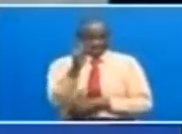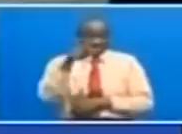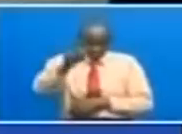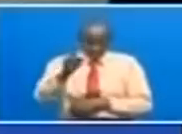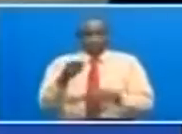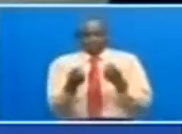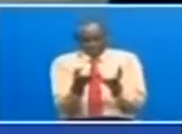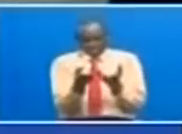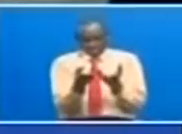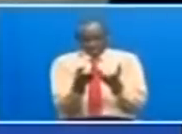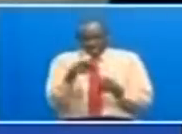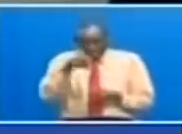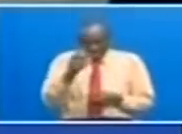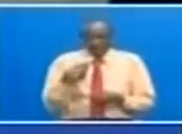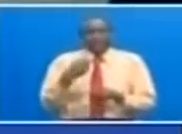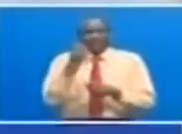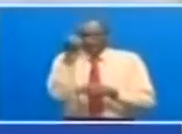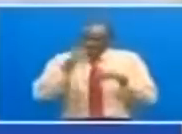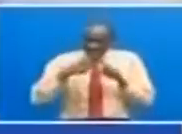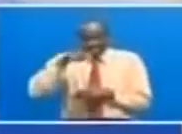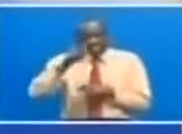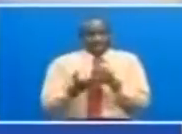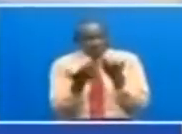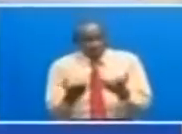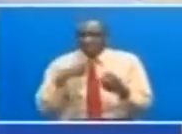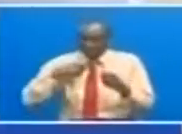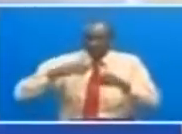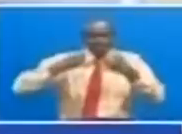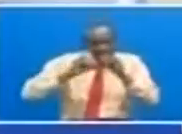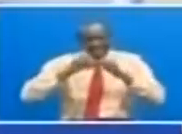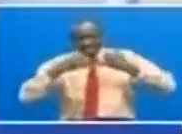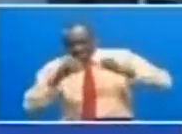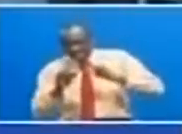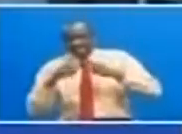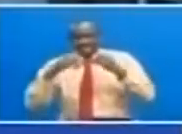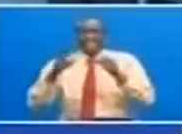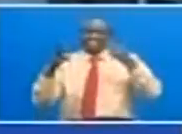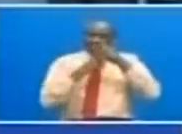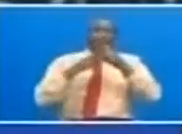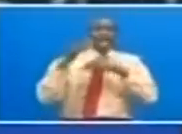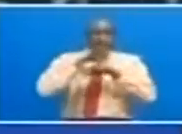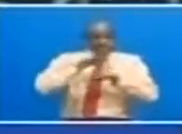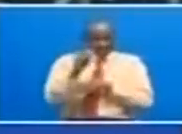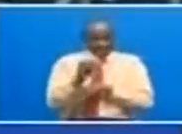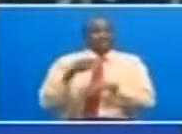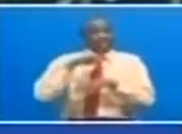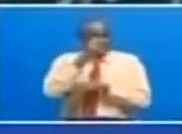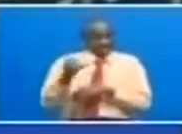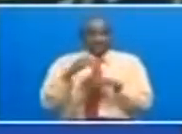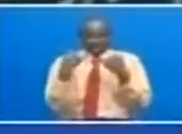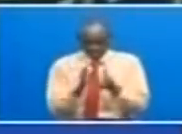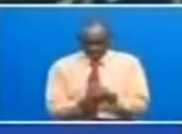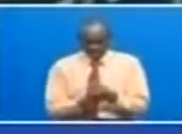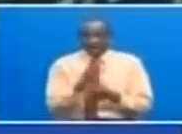firm GlaxoSmithKline, has for the last 5 years been undergoing trials across 7 African countries. And on 24th